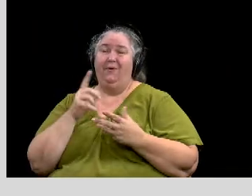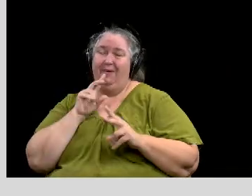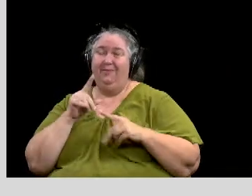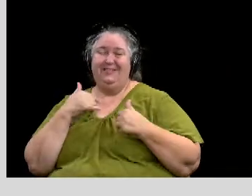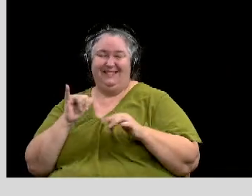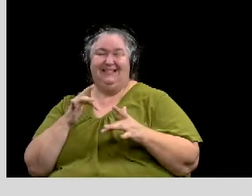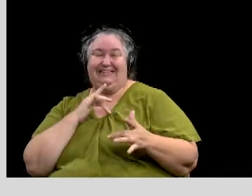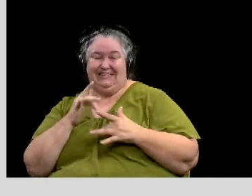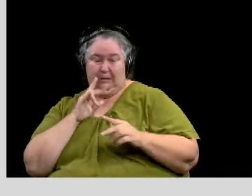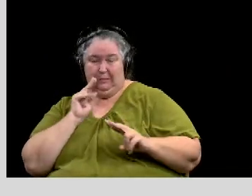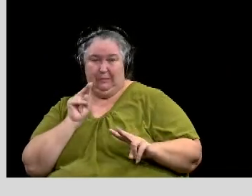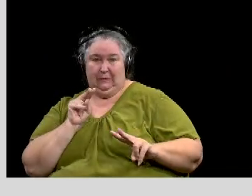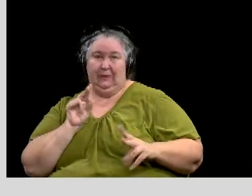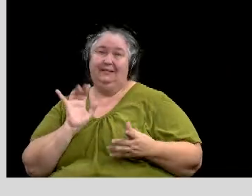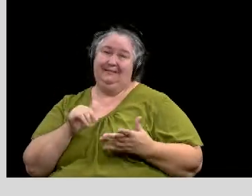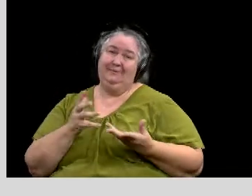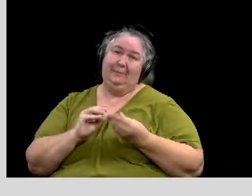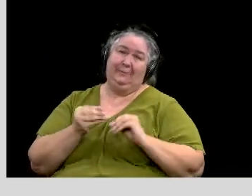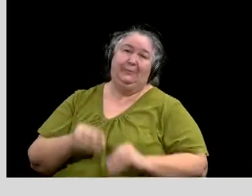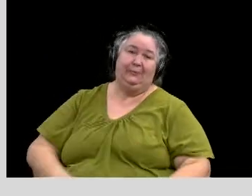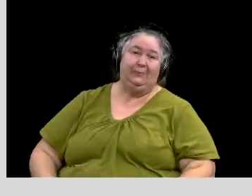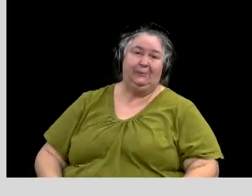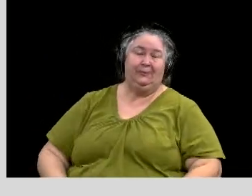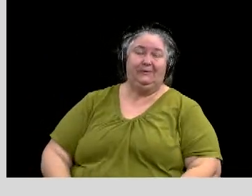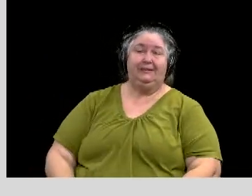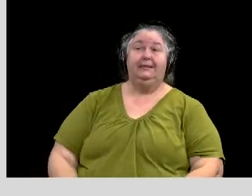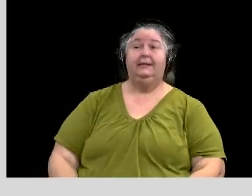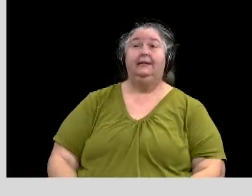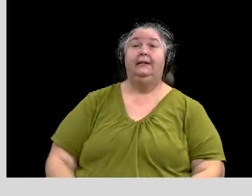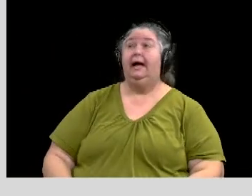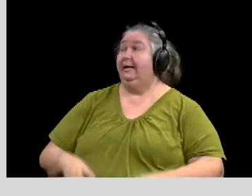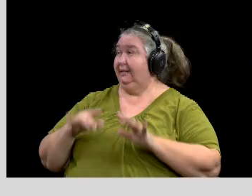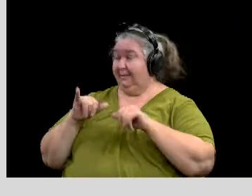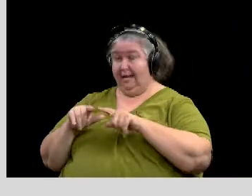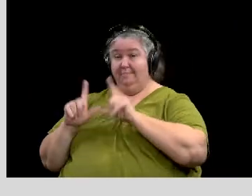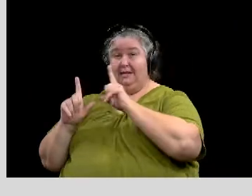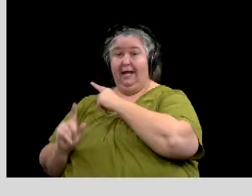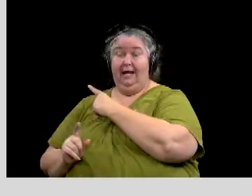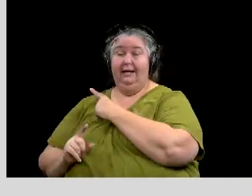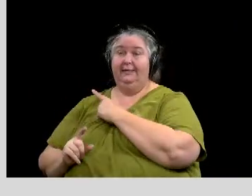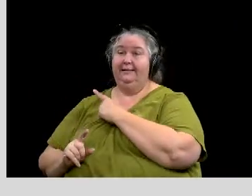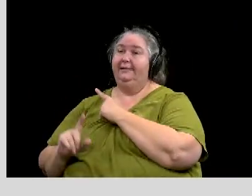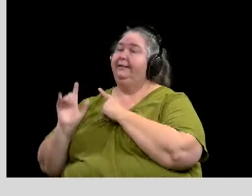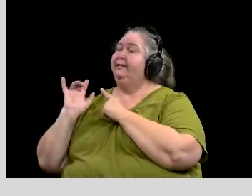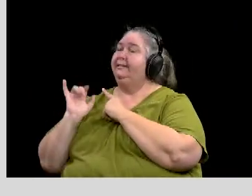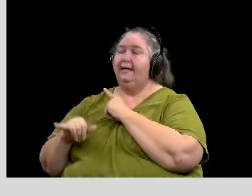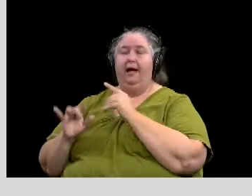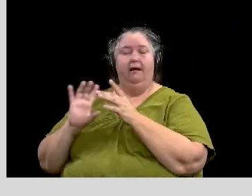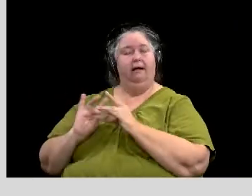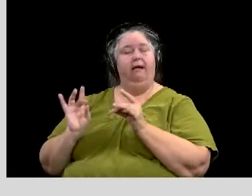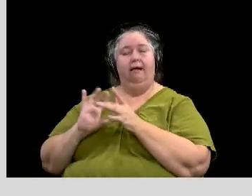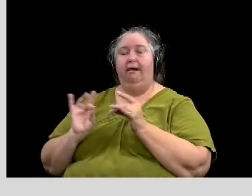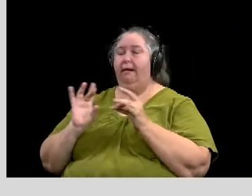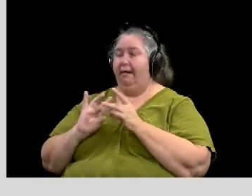So the same slide that I've been showing, and of course the same rhetoric that we've been sharing for lots of months. So